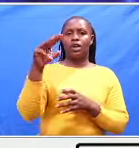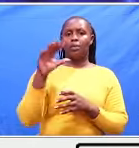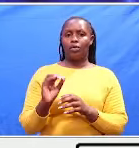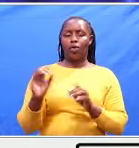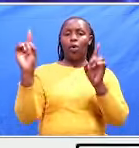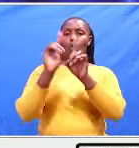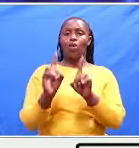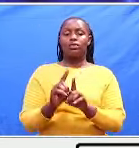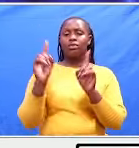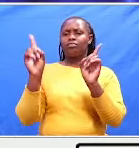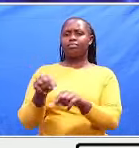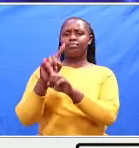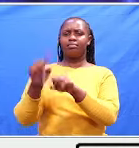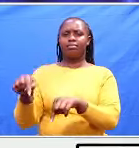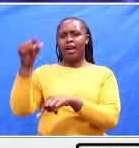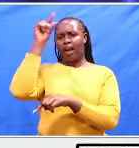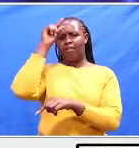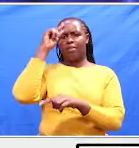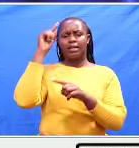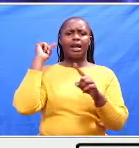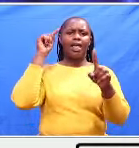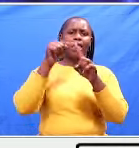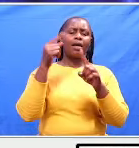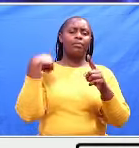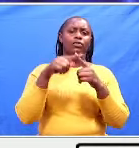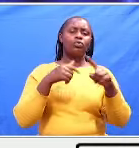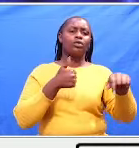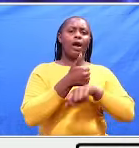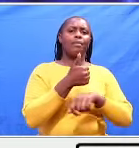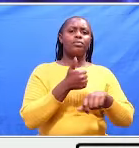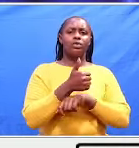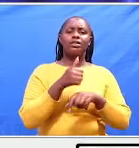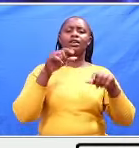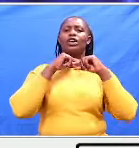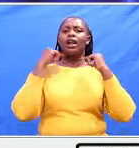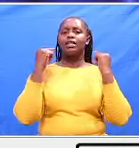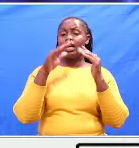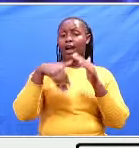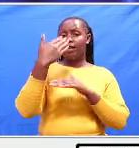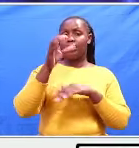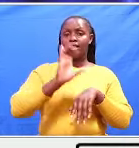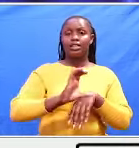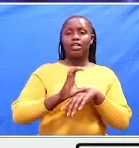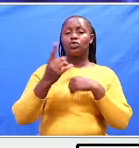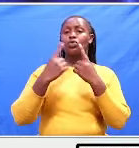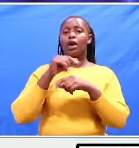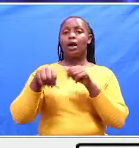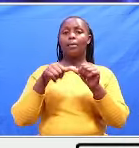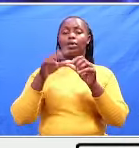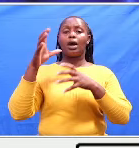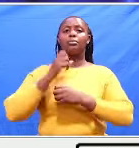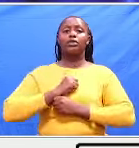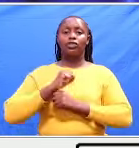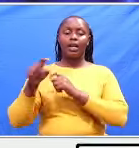also condemned the government's alleged intimidation of the clergy after the church spoke out on abductions and killings,